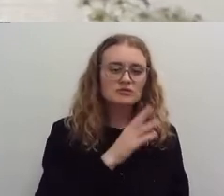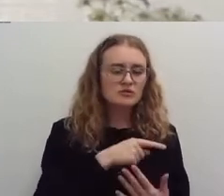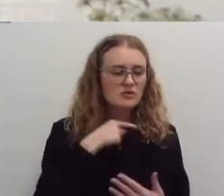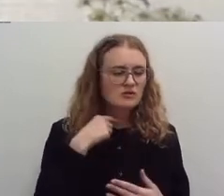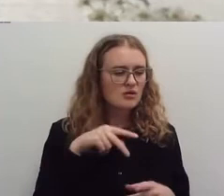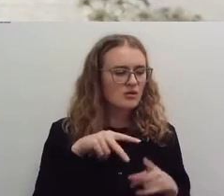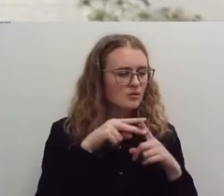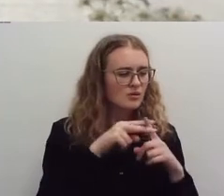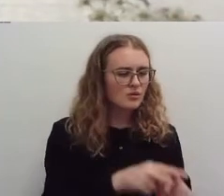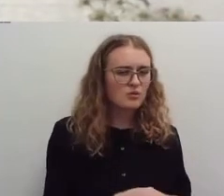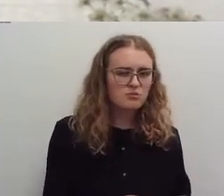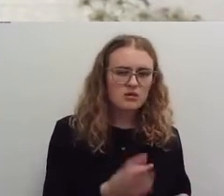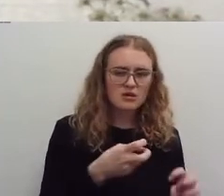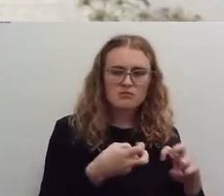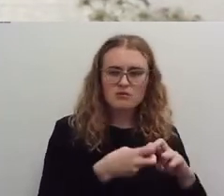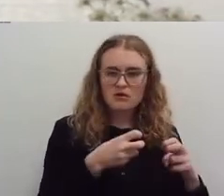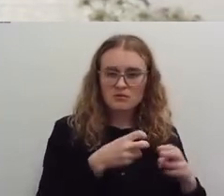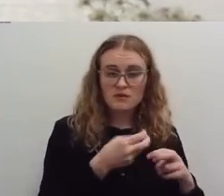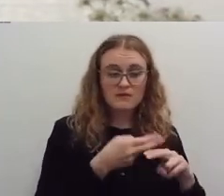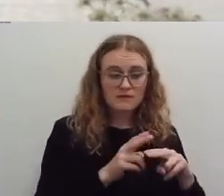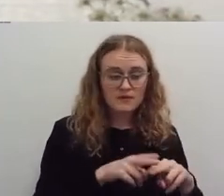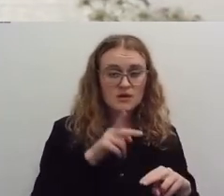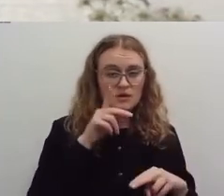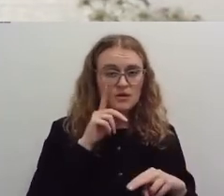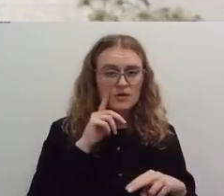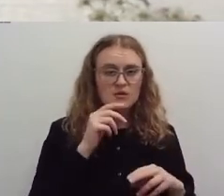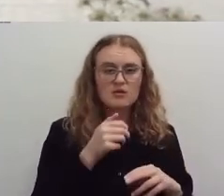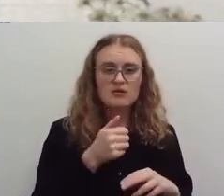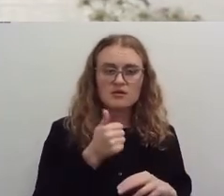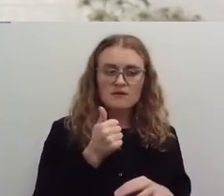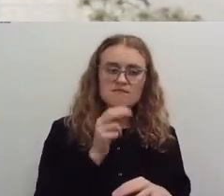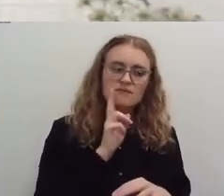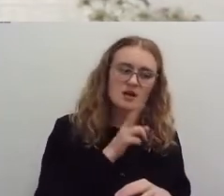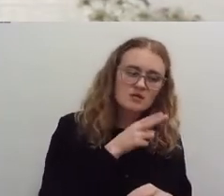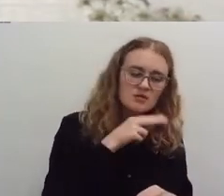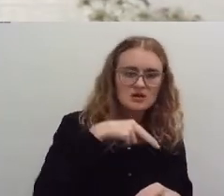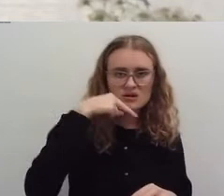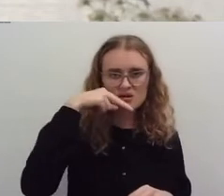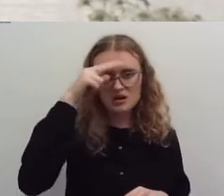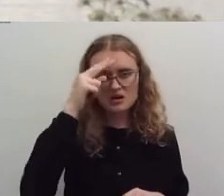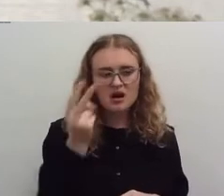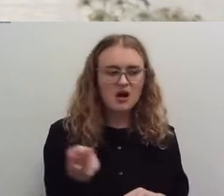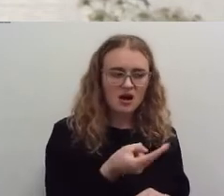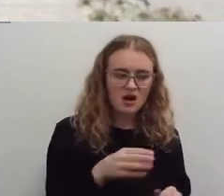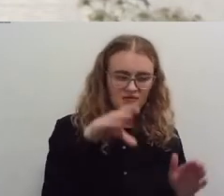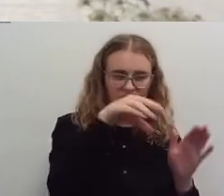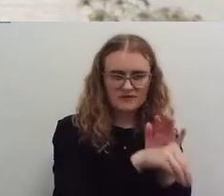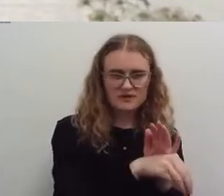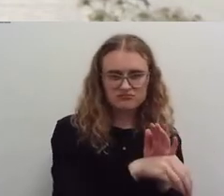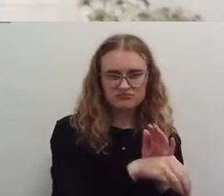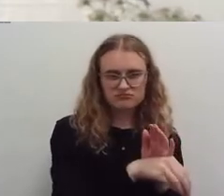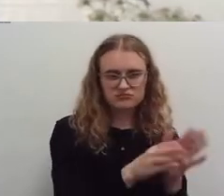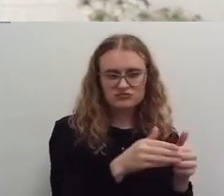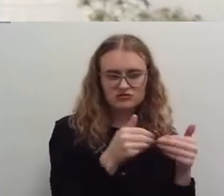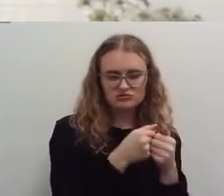everybody, so that both the mother and the father can have enough time with